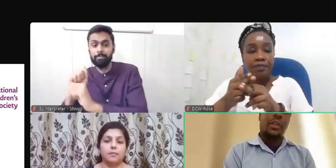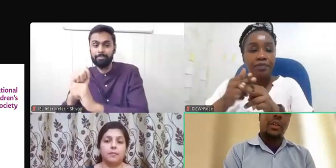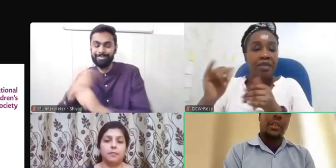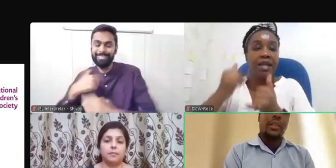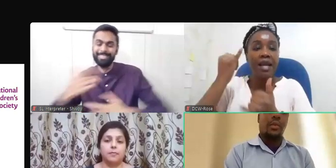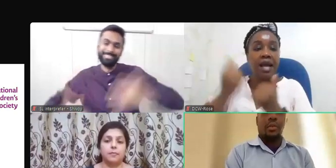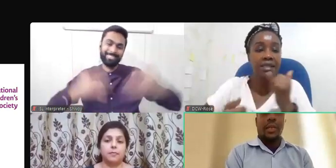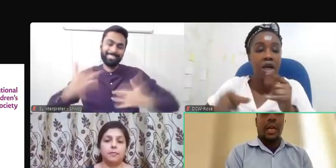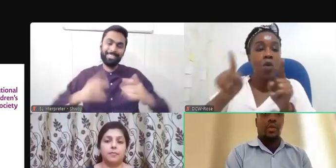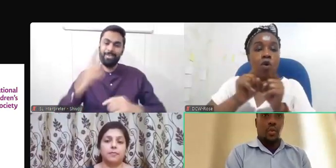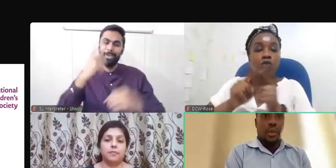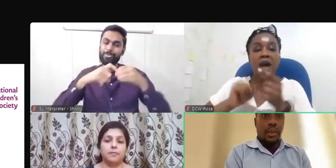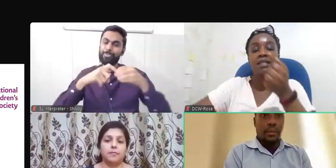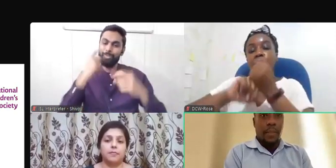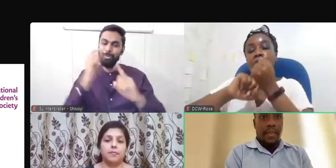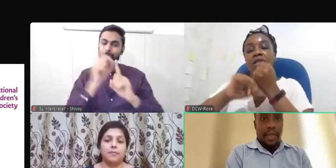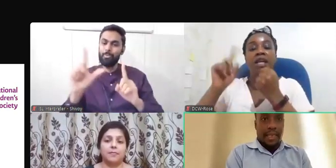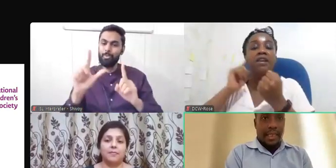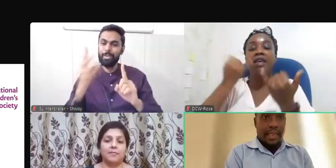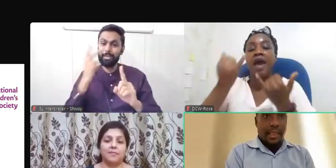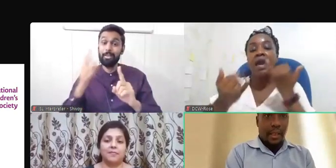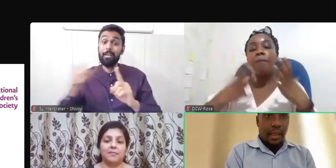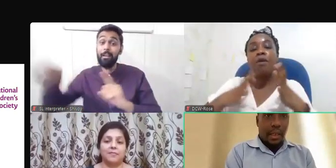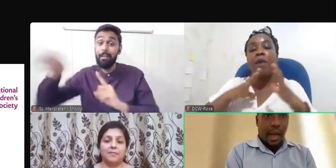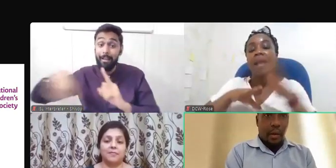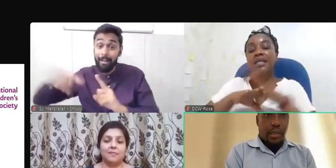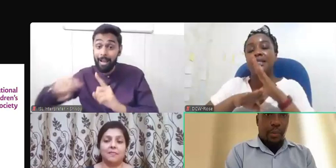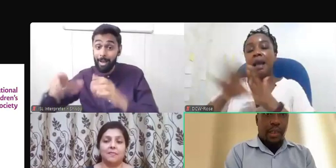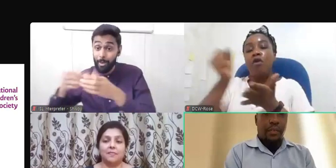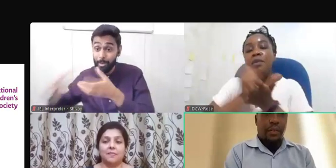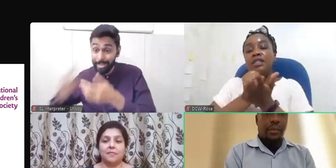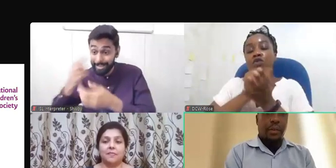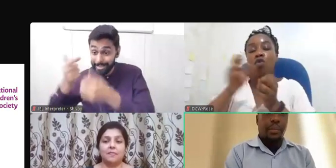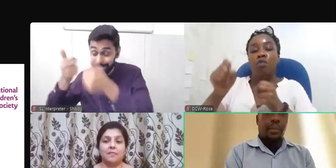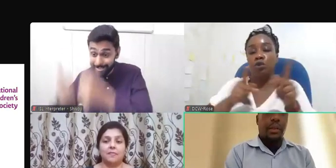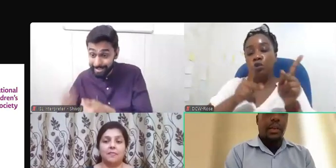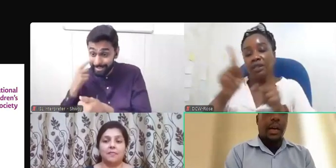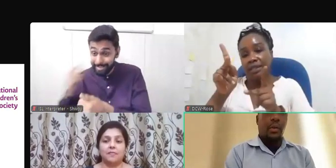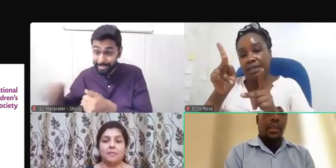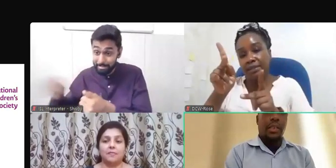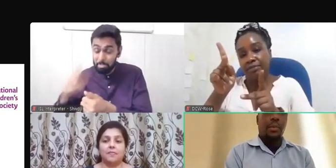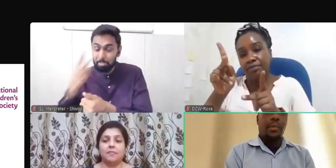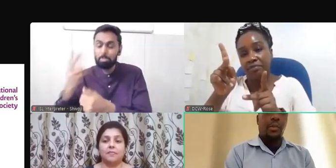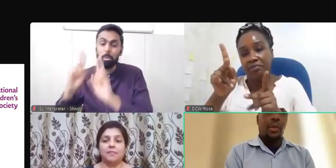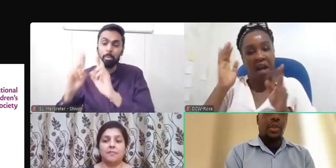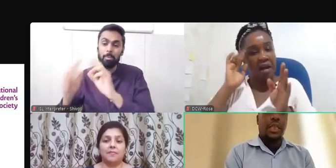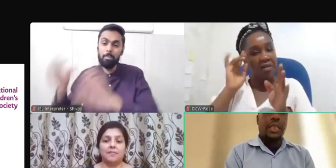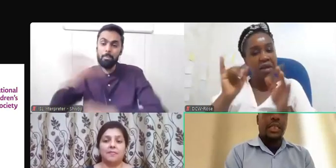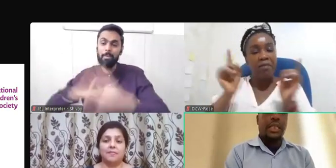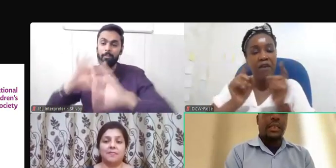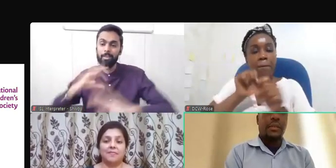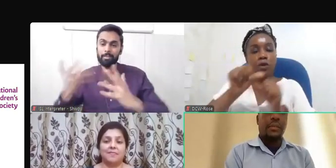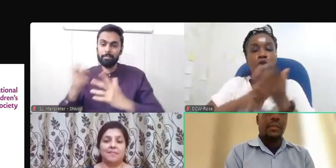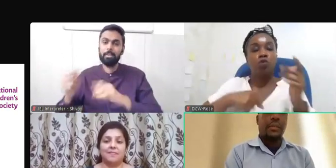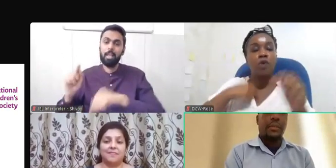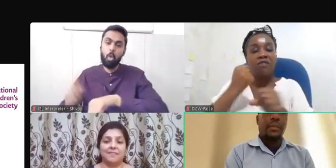see the results, which should be out soon. And lastly, we support the deaf young people to access employment